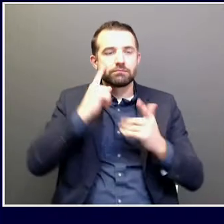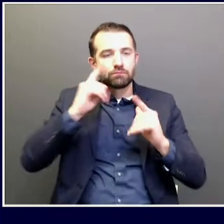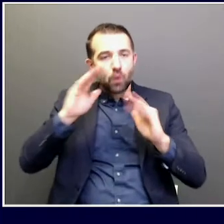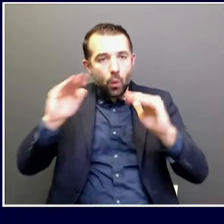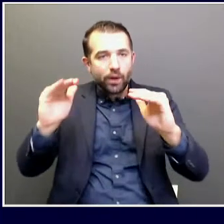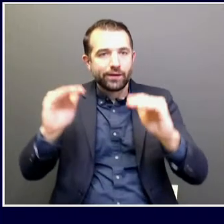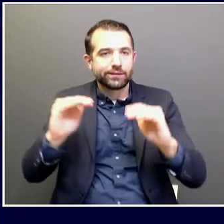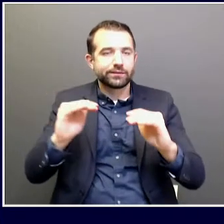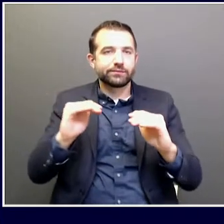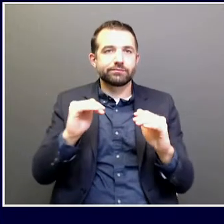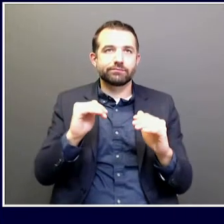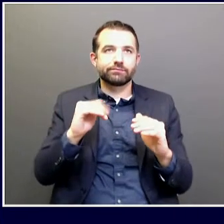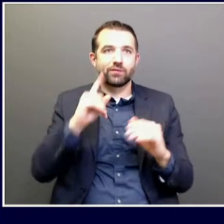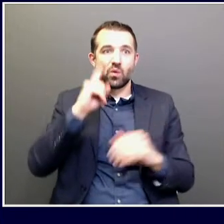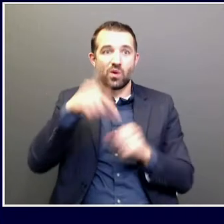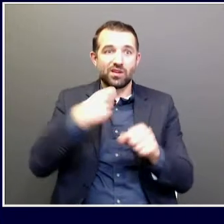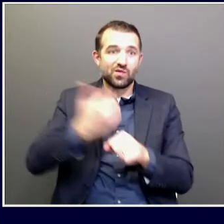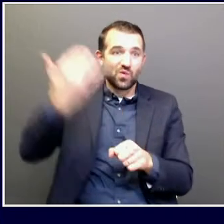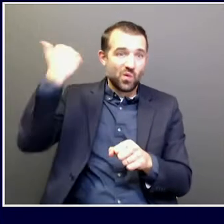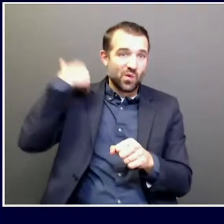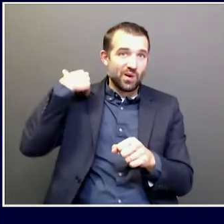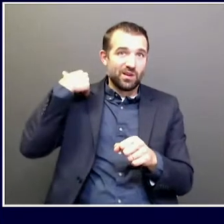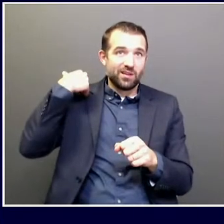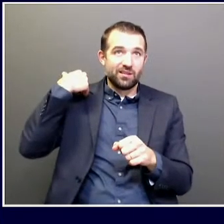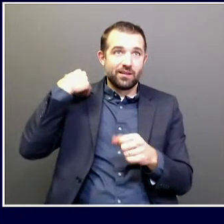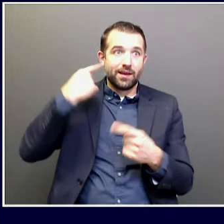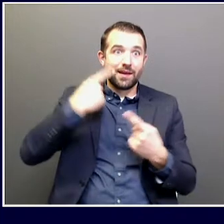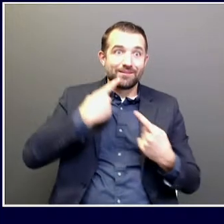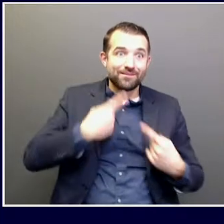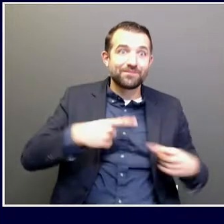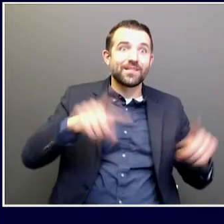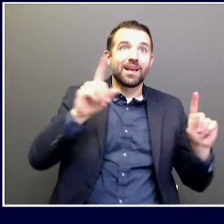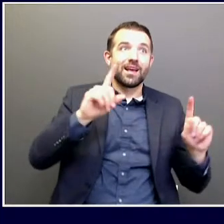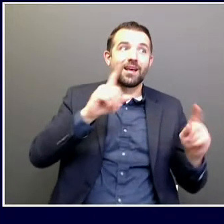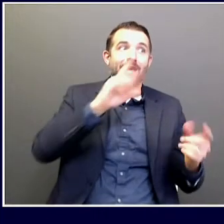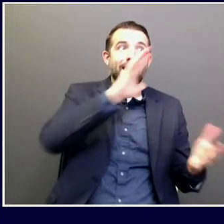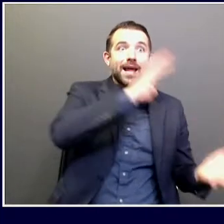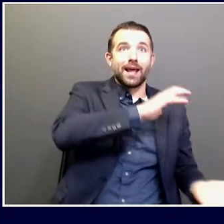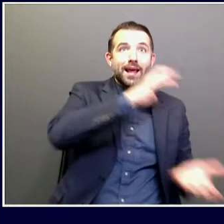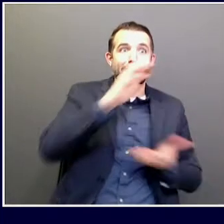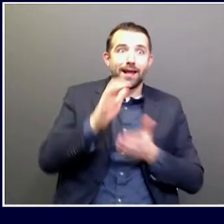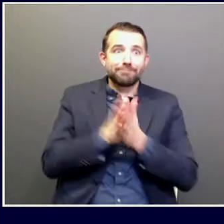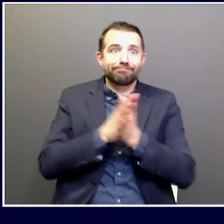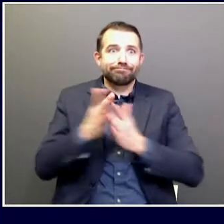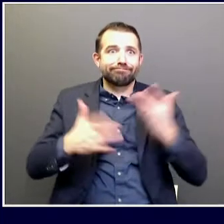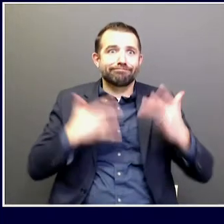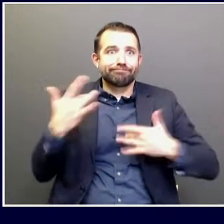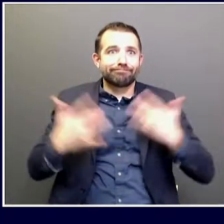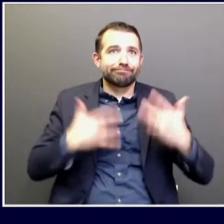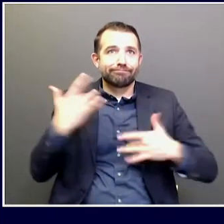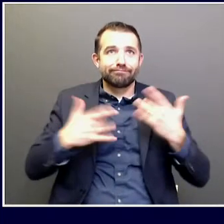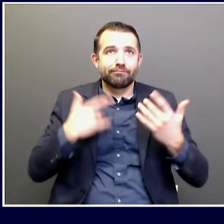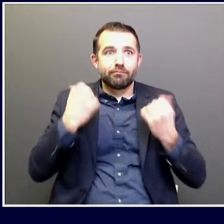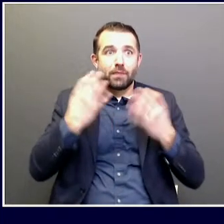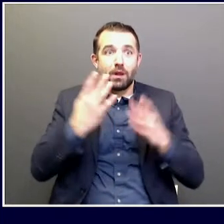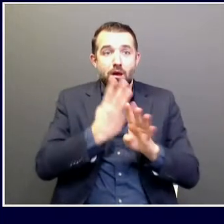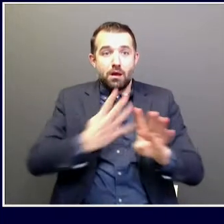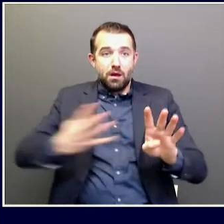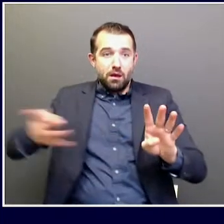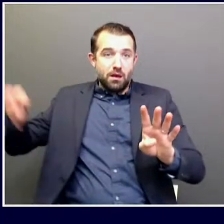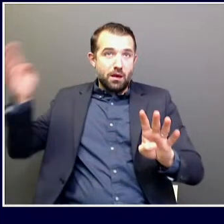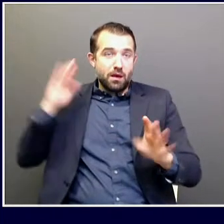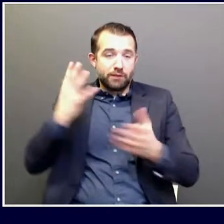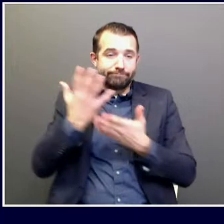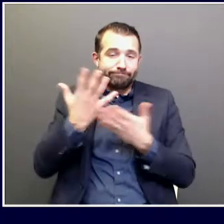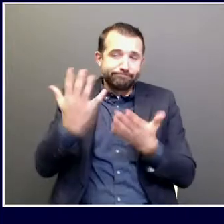year ago this week. And it was so exciting to see that come down the pike. August, September, October of last